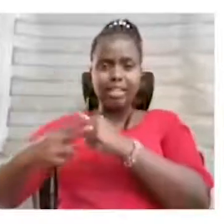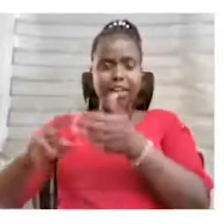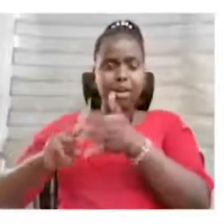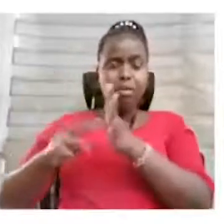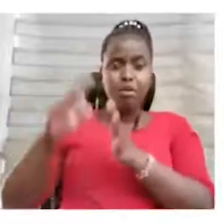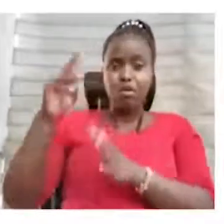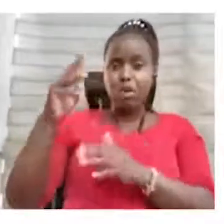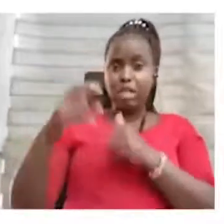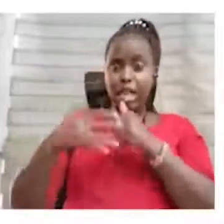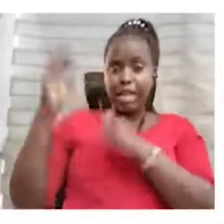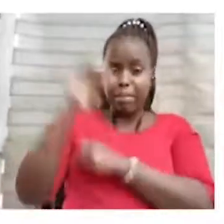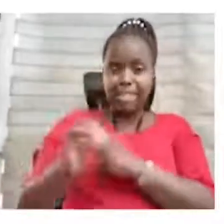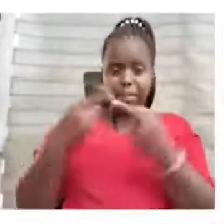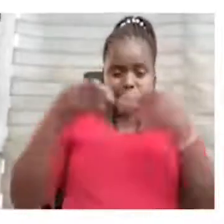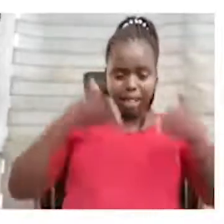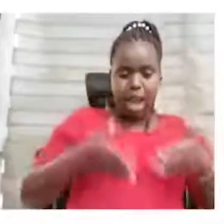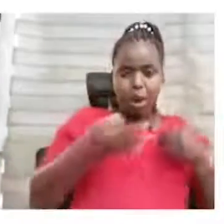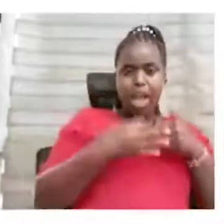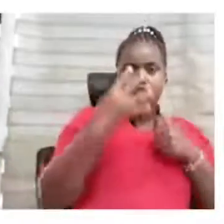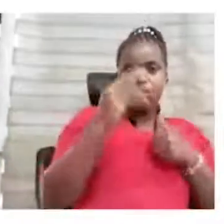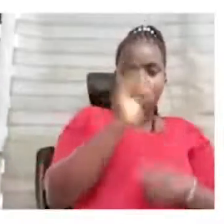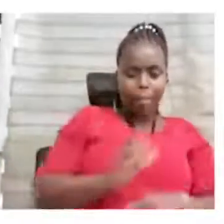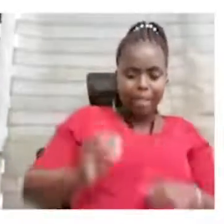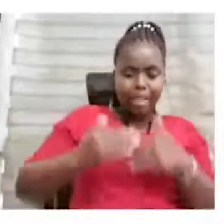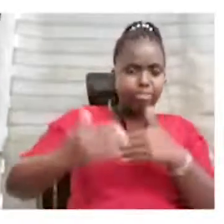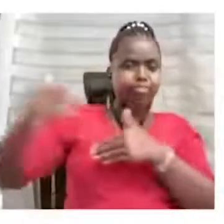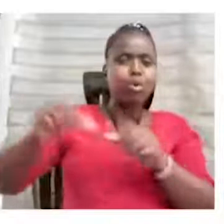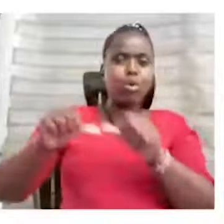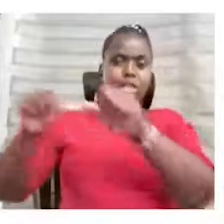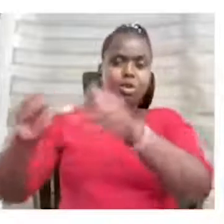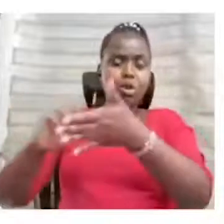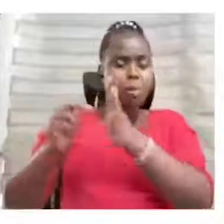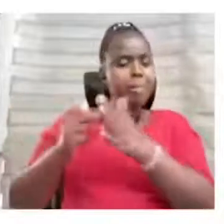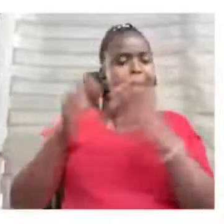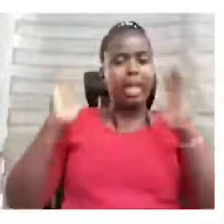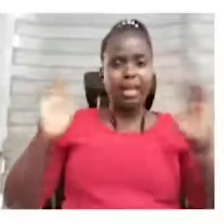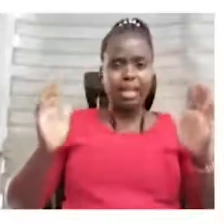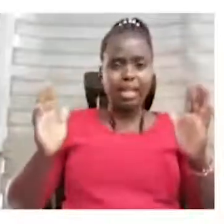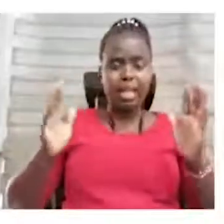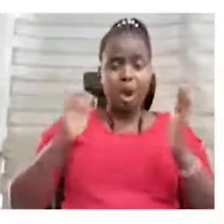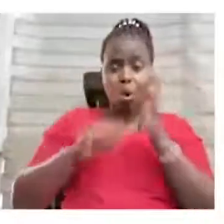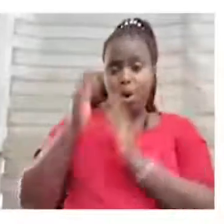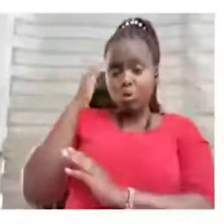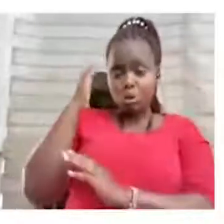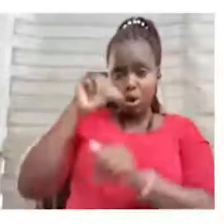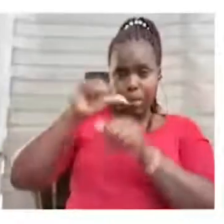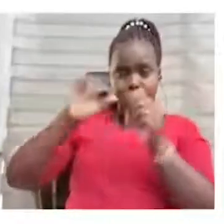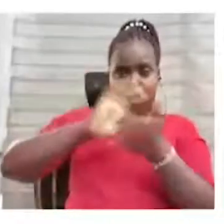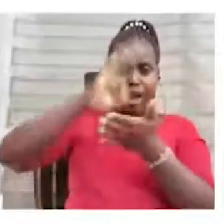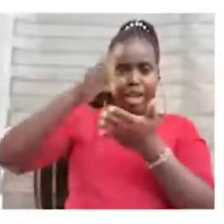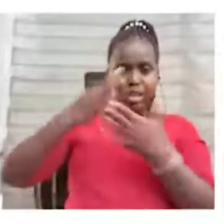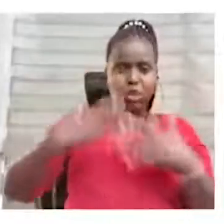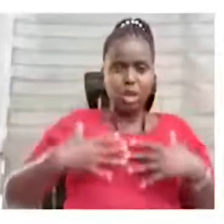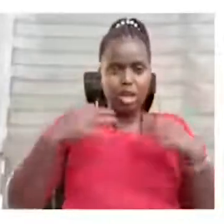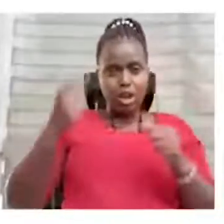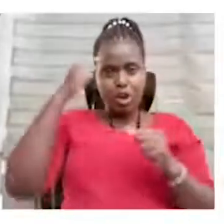at 84% and growing. So while that has been great, what we've actually noticed is financial health of the communities that we